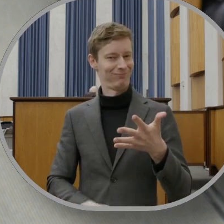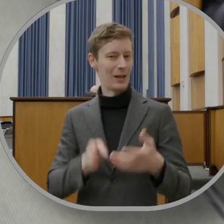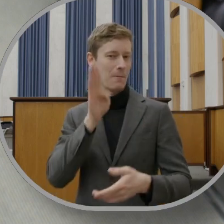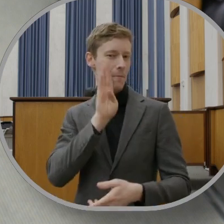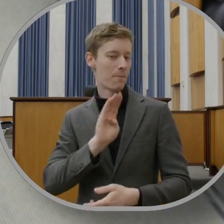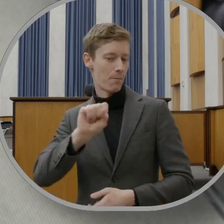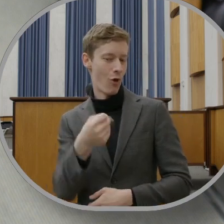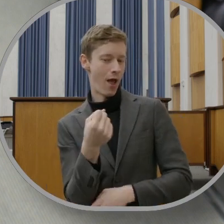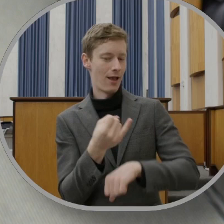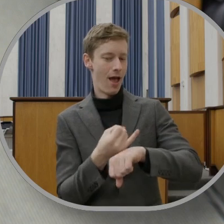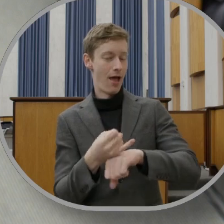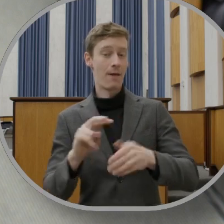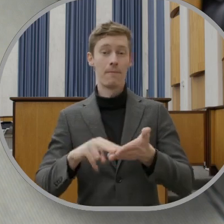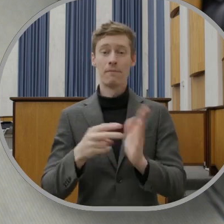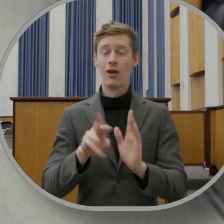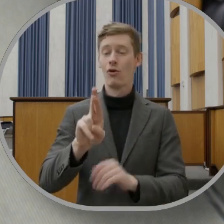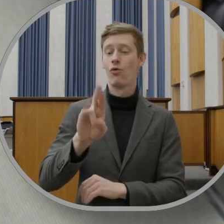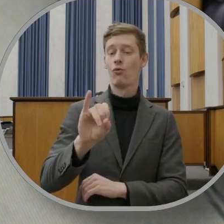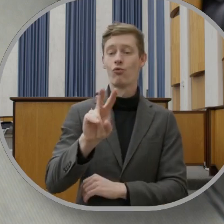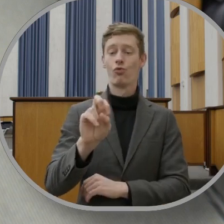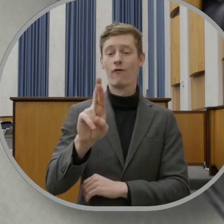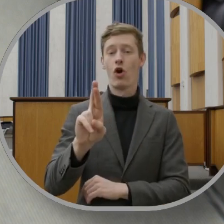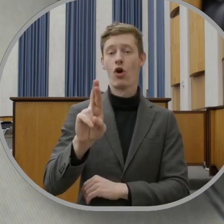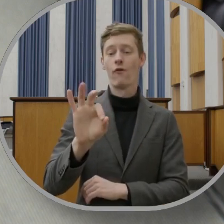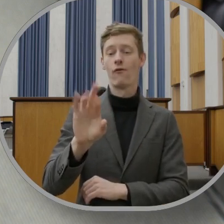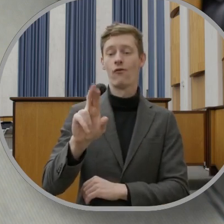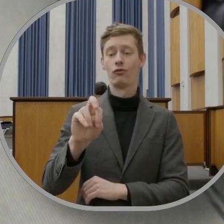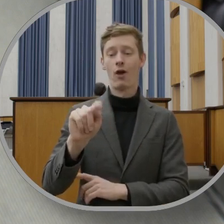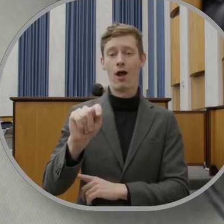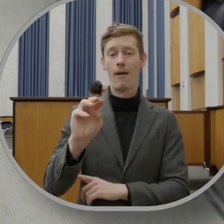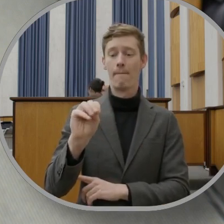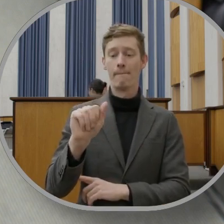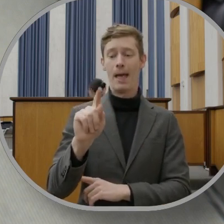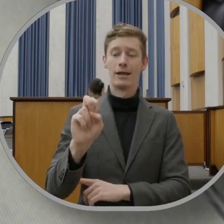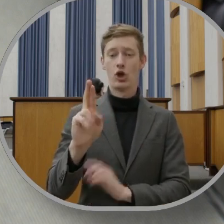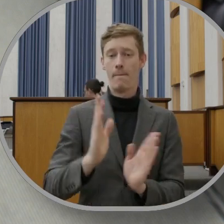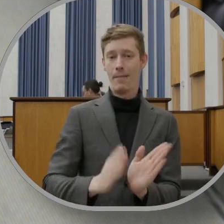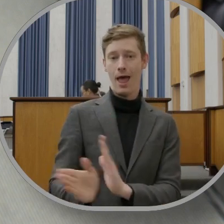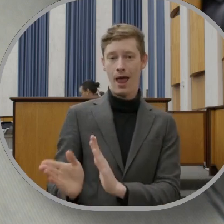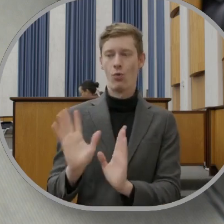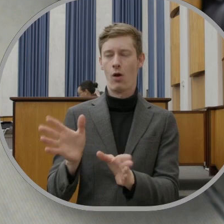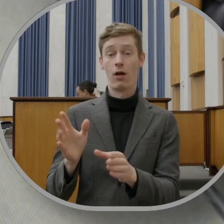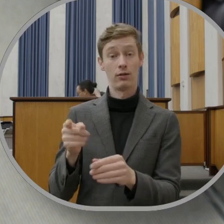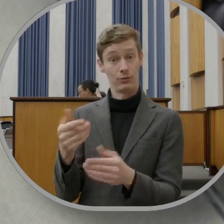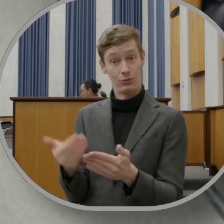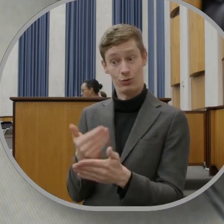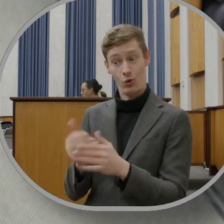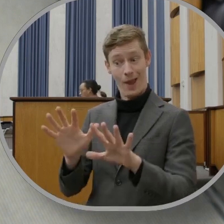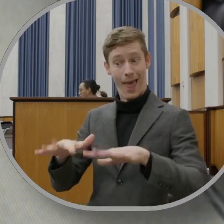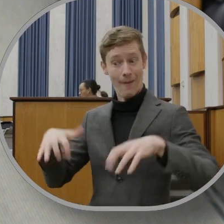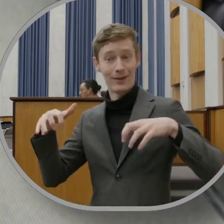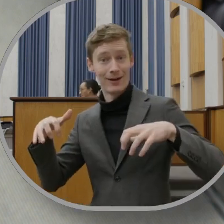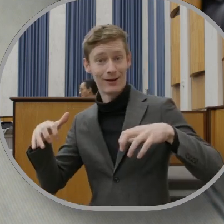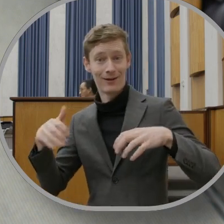the Riverfront Master Plan to life. From the Riverfront Amphitheater to the James River Center off of Dock Street, we're bringing